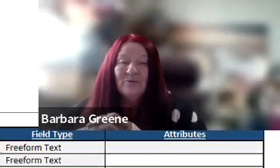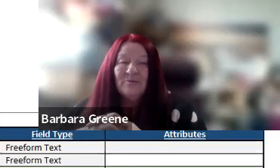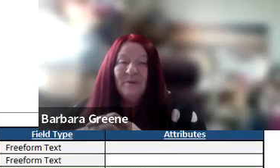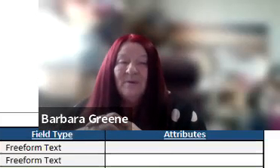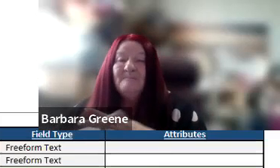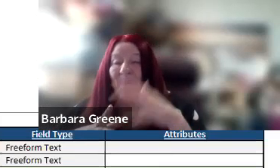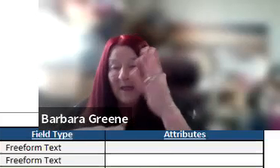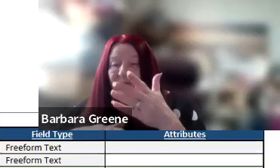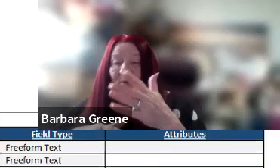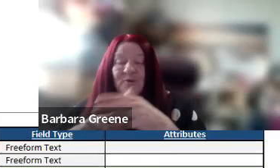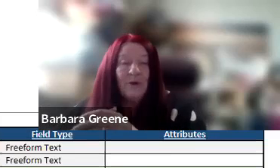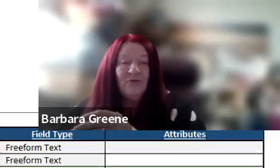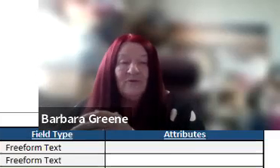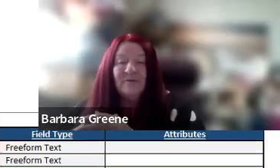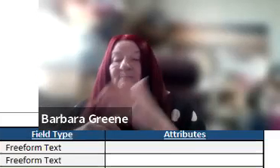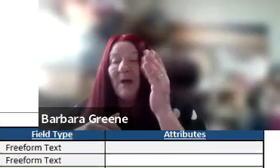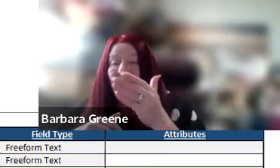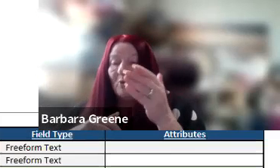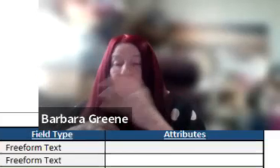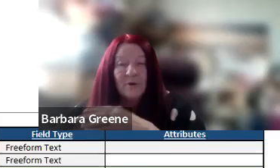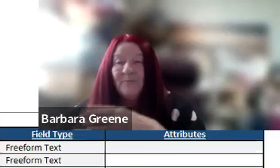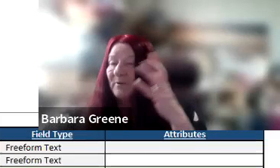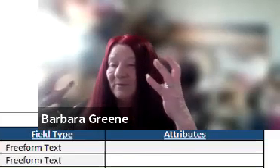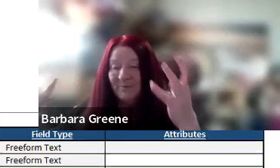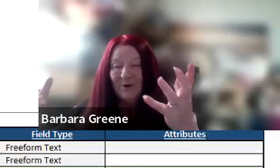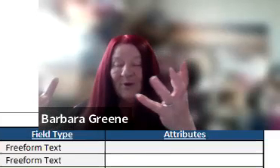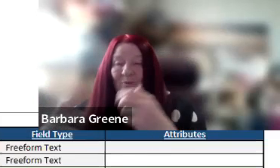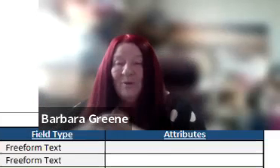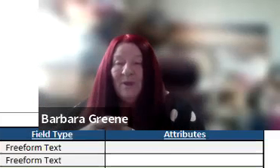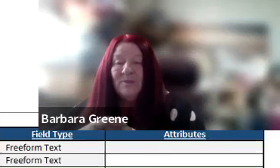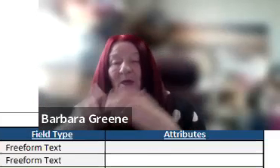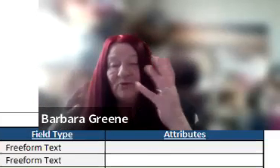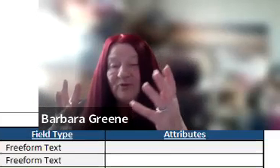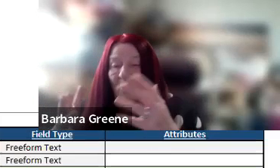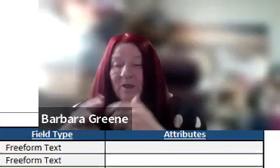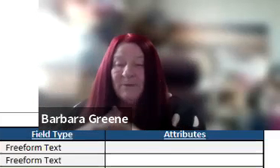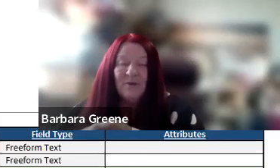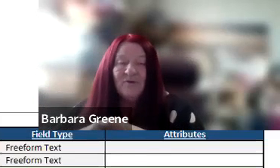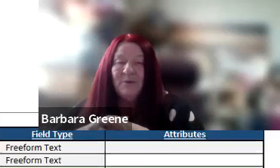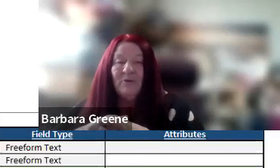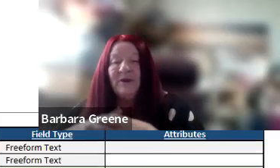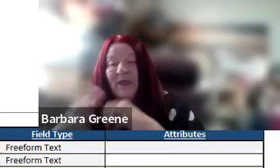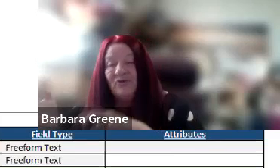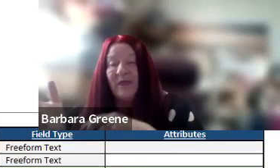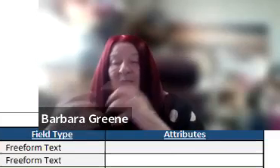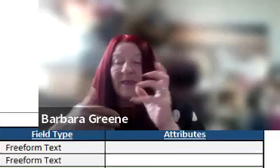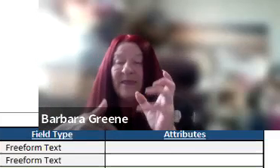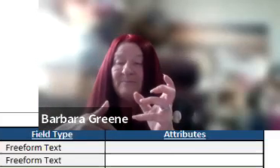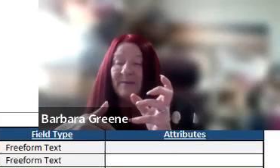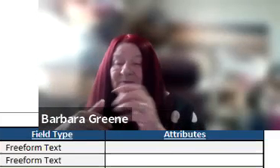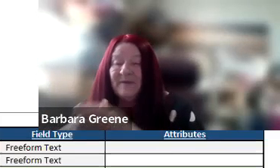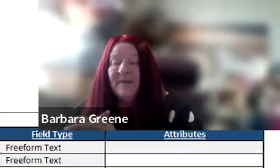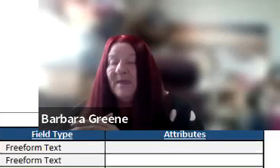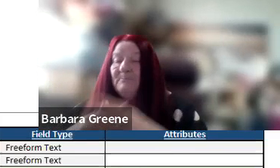able to find those questions, find a word for, not just what could be used between HDI